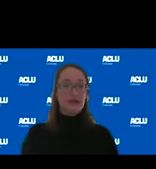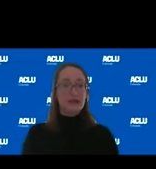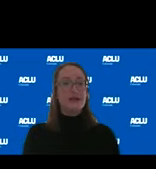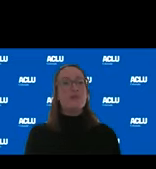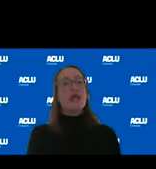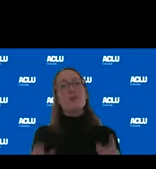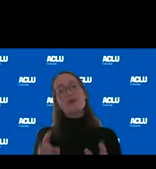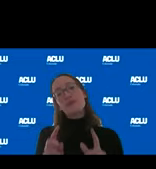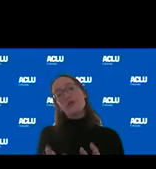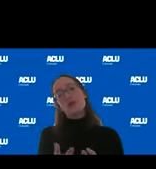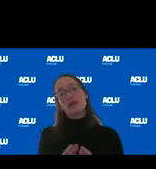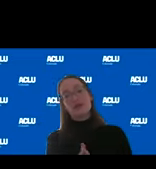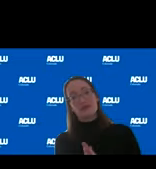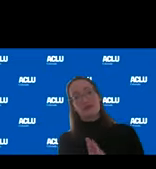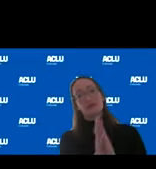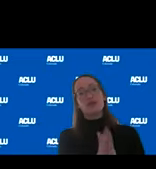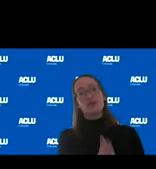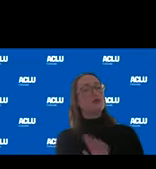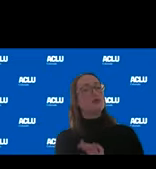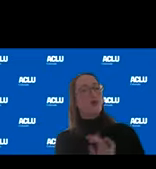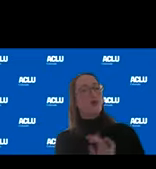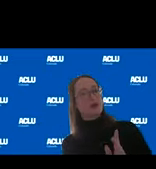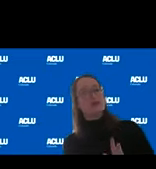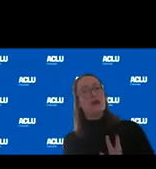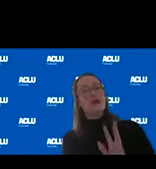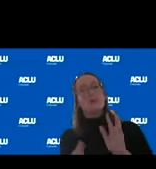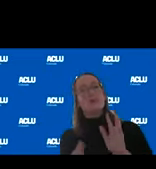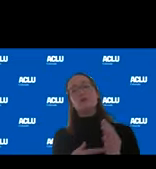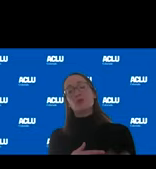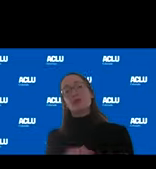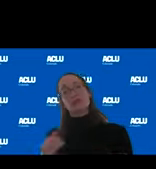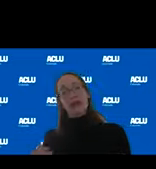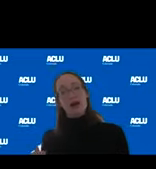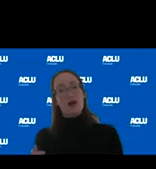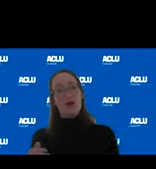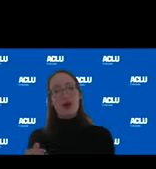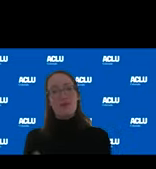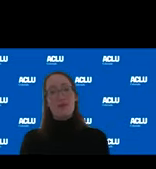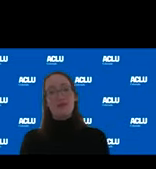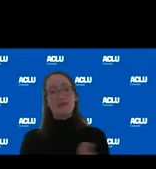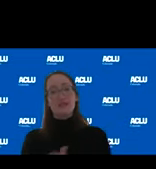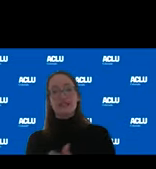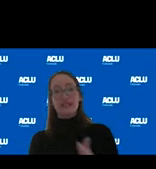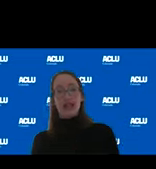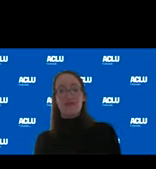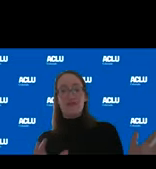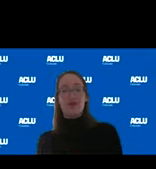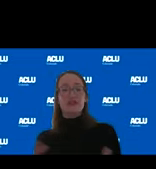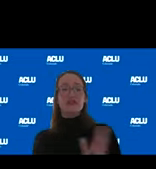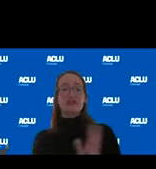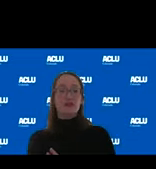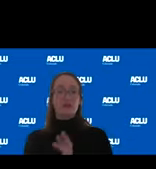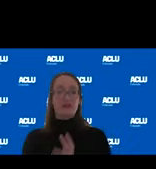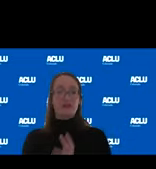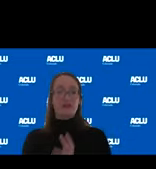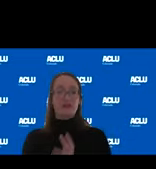Wisconsin. And part of that poll worker stuff is recruiting new poll workers. Most poll workers now are above 60 and fall into